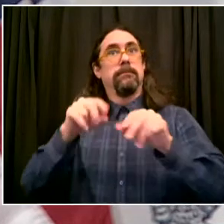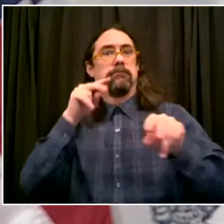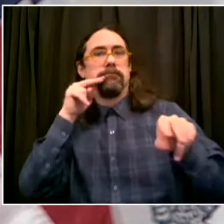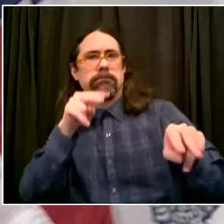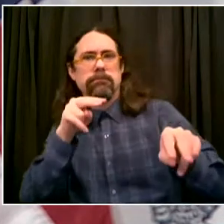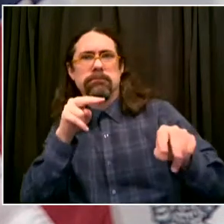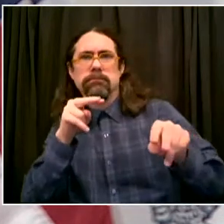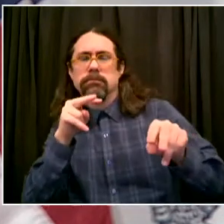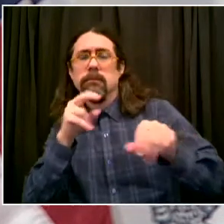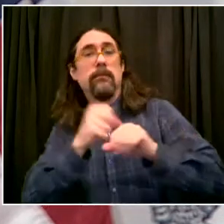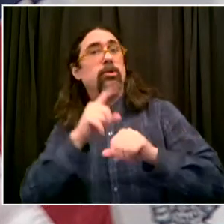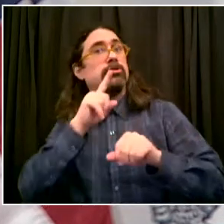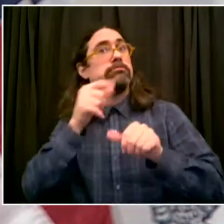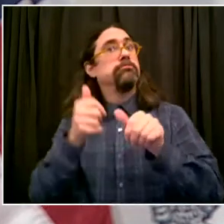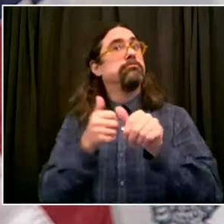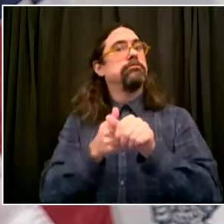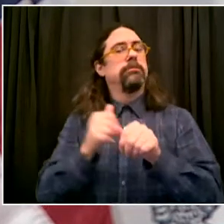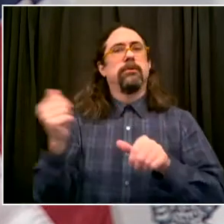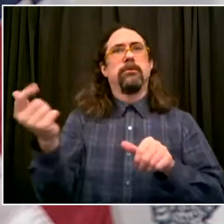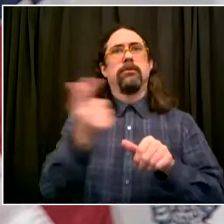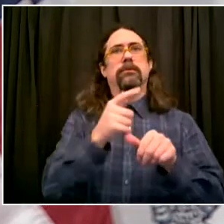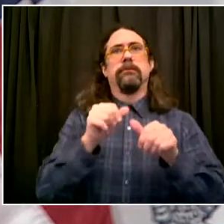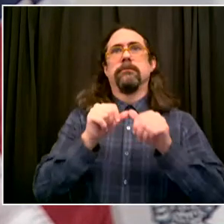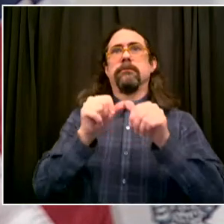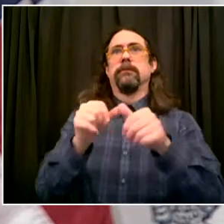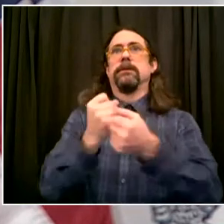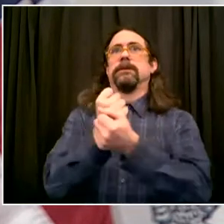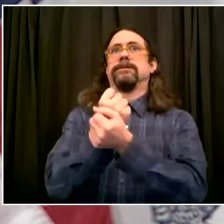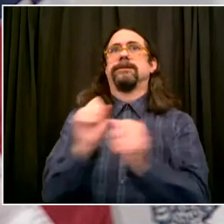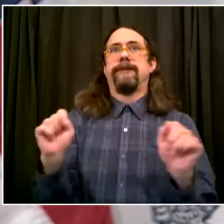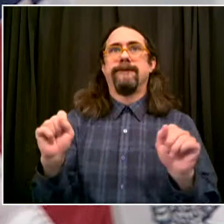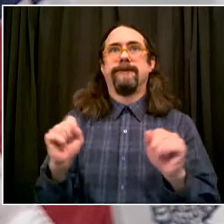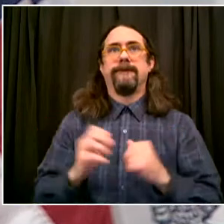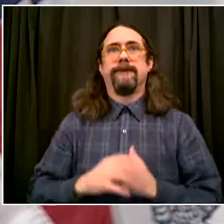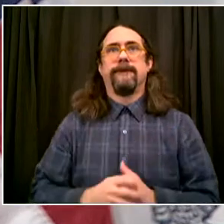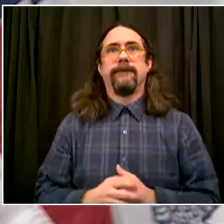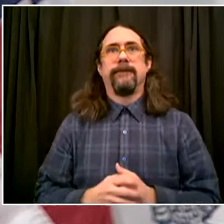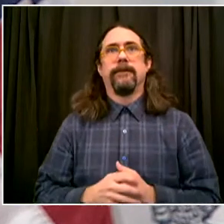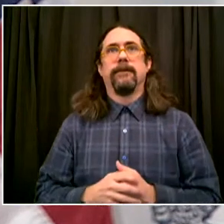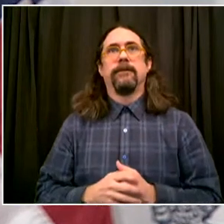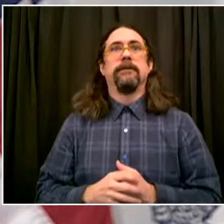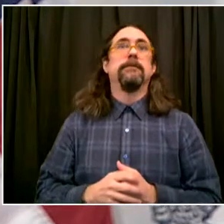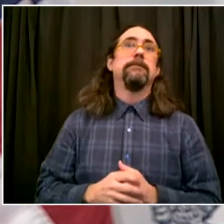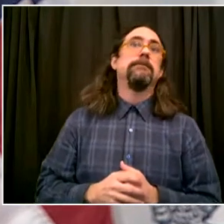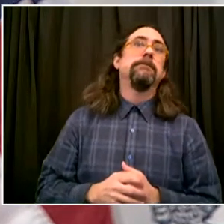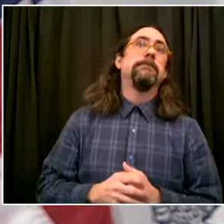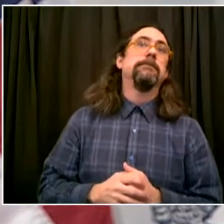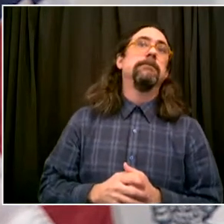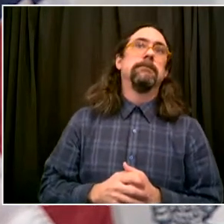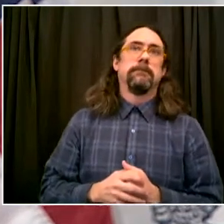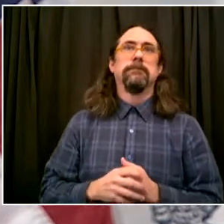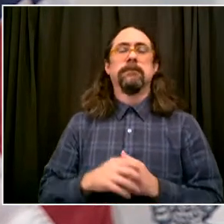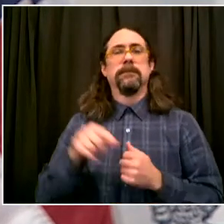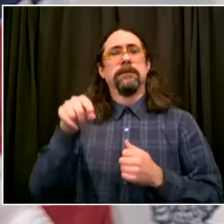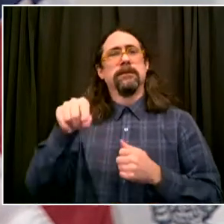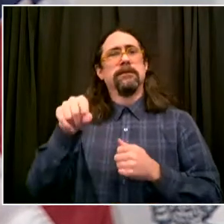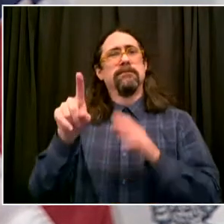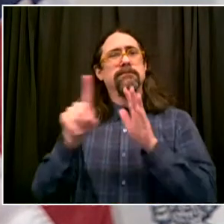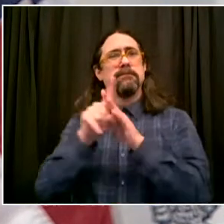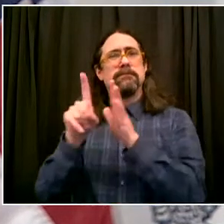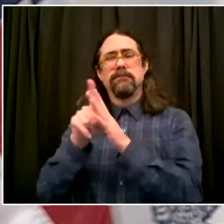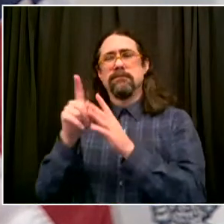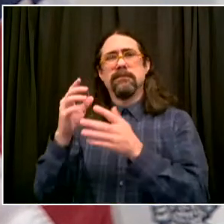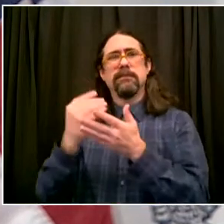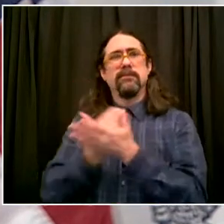because really important that with indoor dining coming back, it be done safely and carefully. And Department of Health will lead the